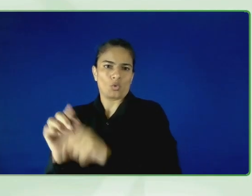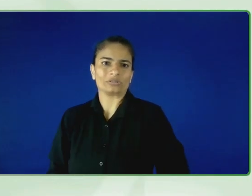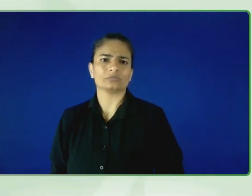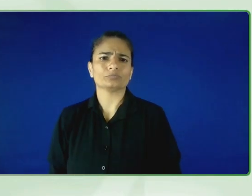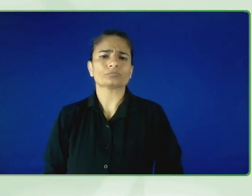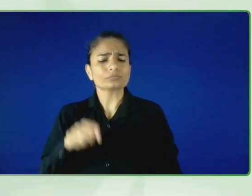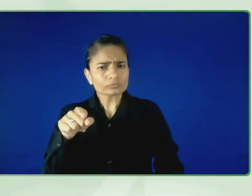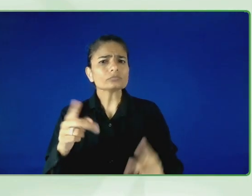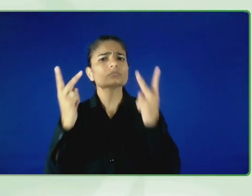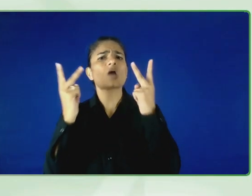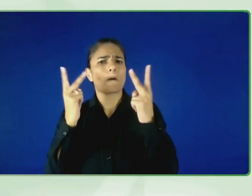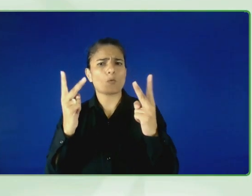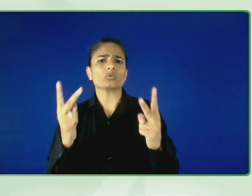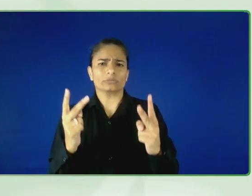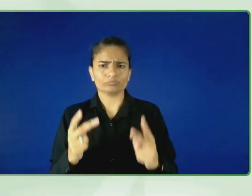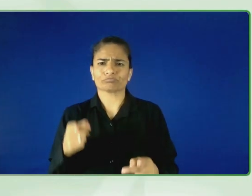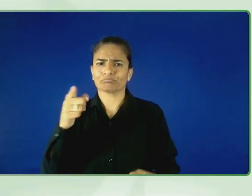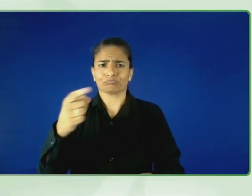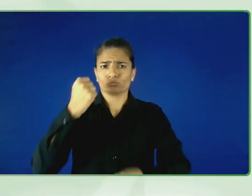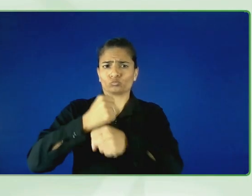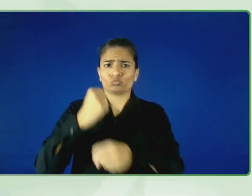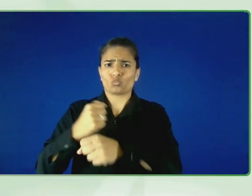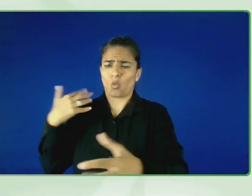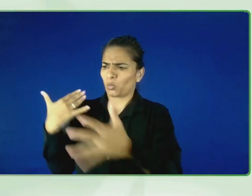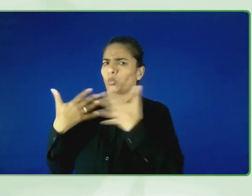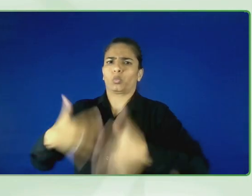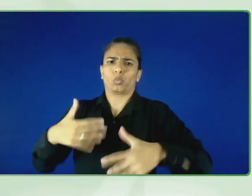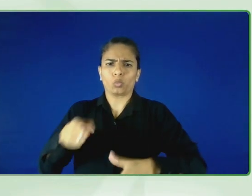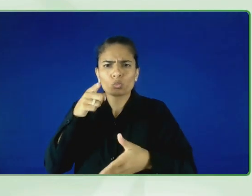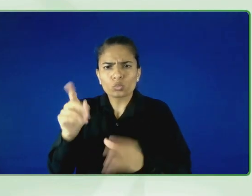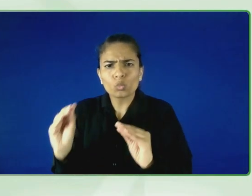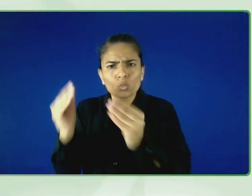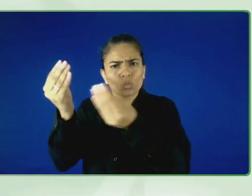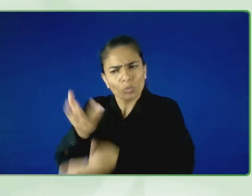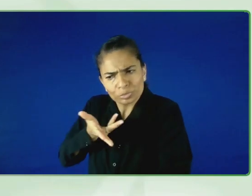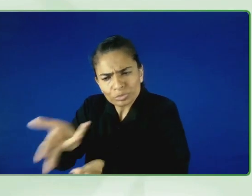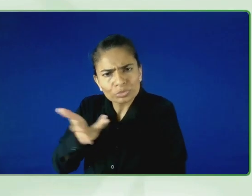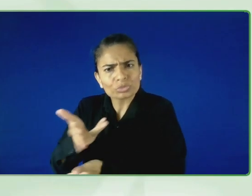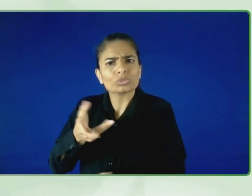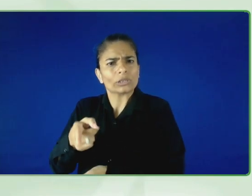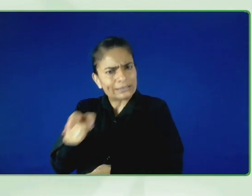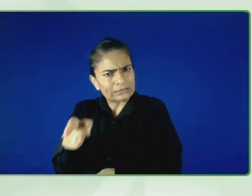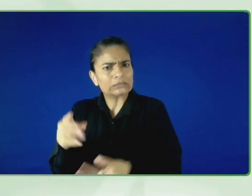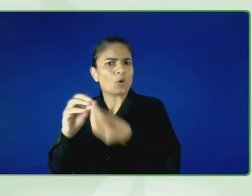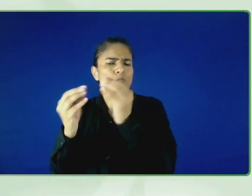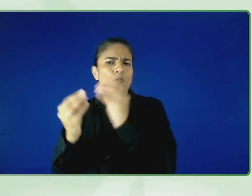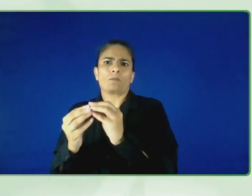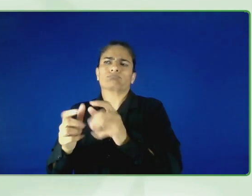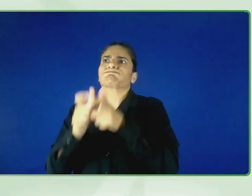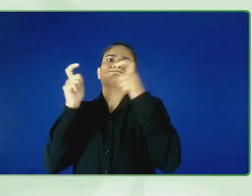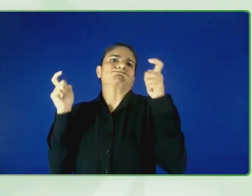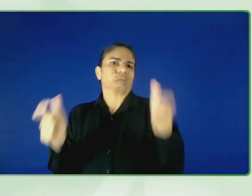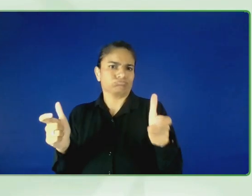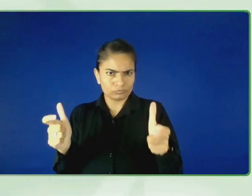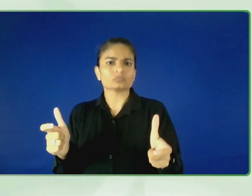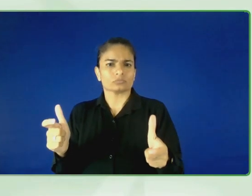these serious issues, whether it's international development issues, whether it's disability rights issues, or even just